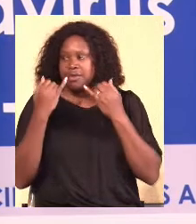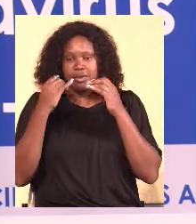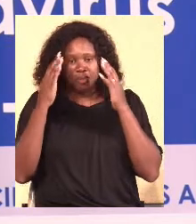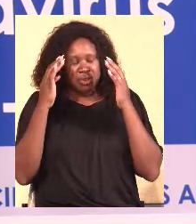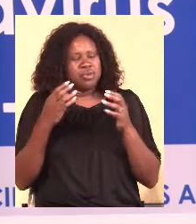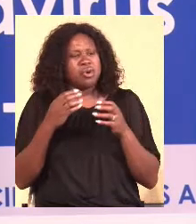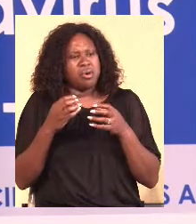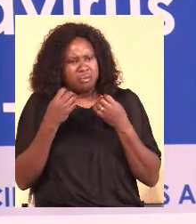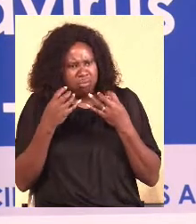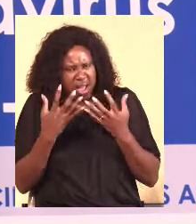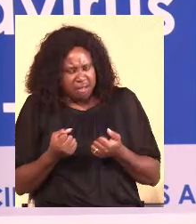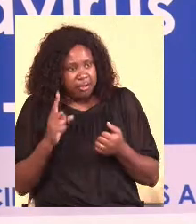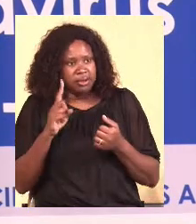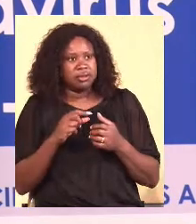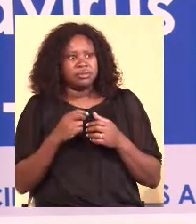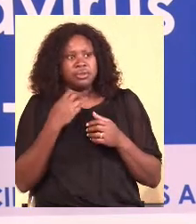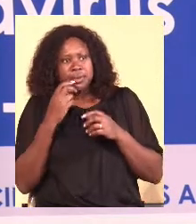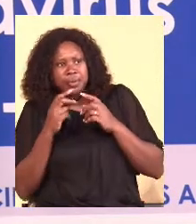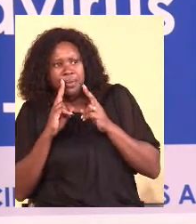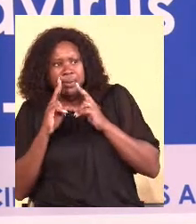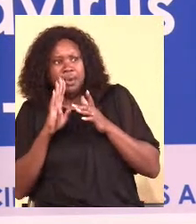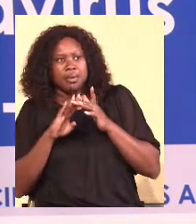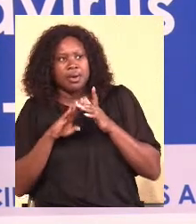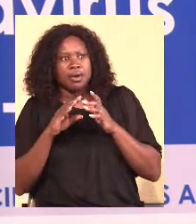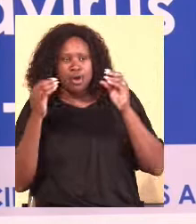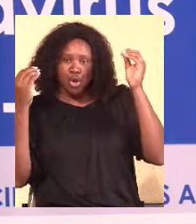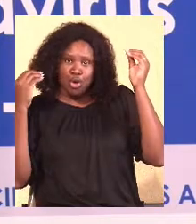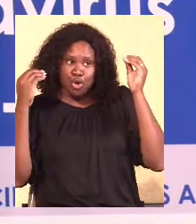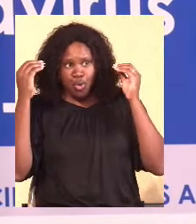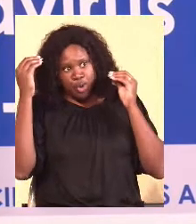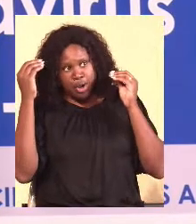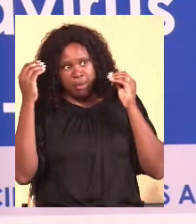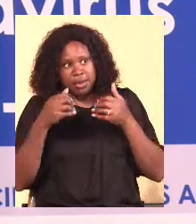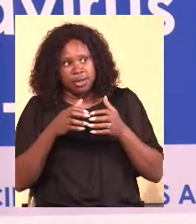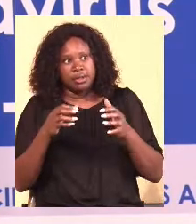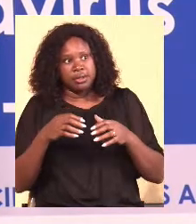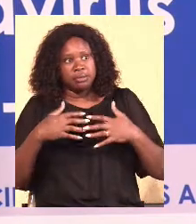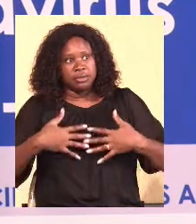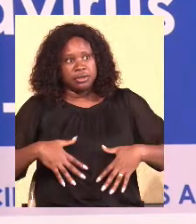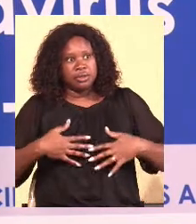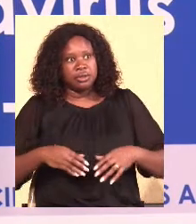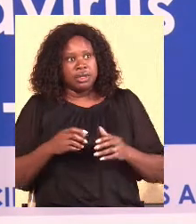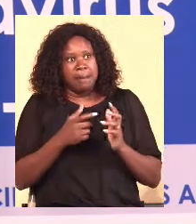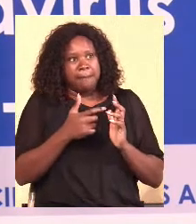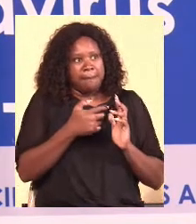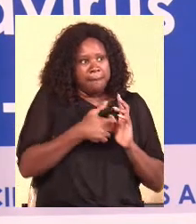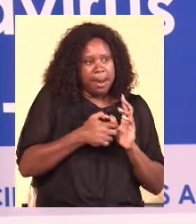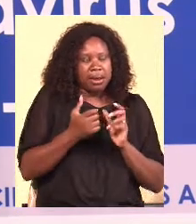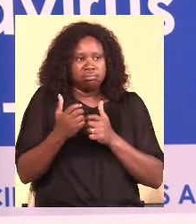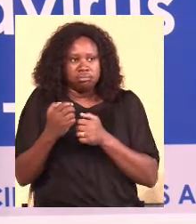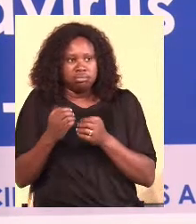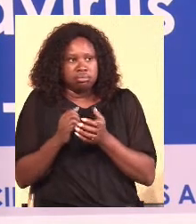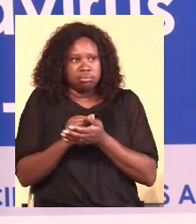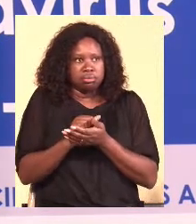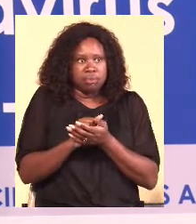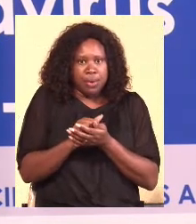but there was some whisperings and talk about UNAM venturing into manufacturing of sanitizer. Vice